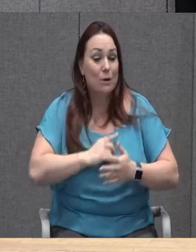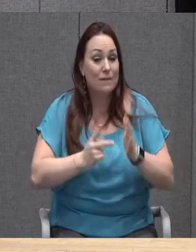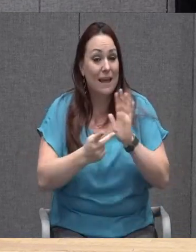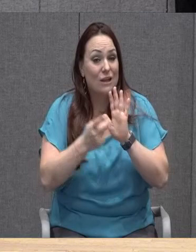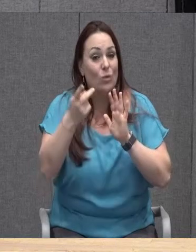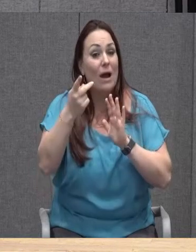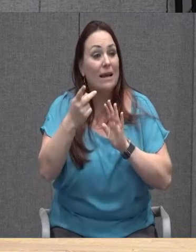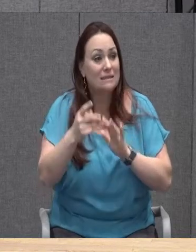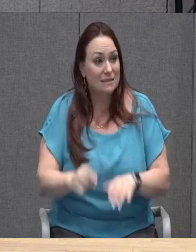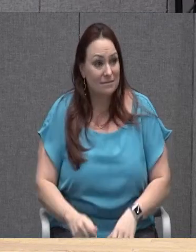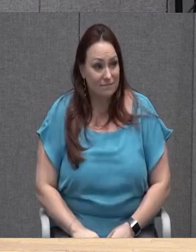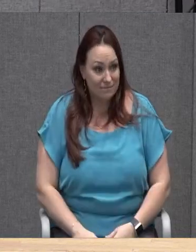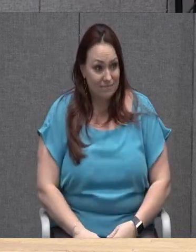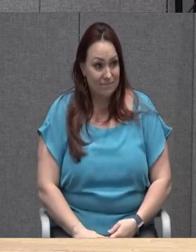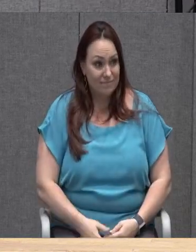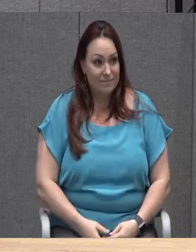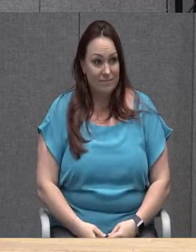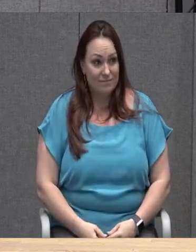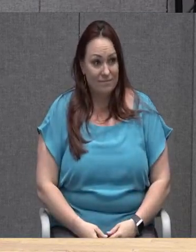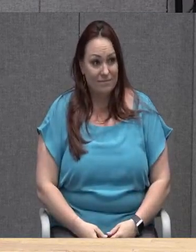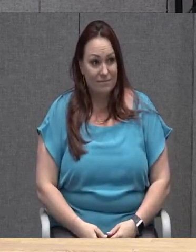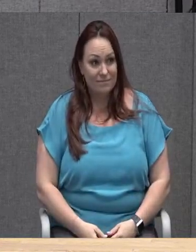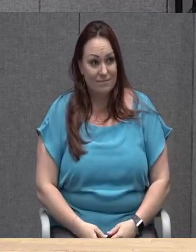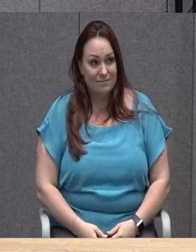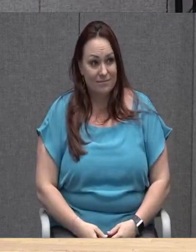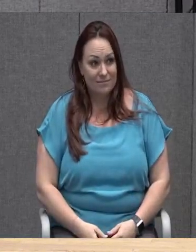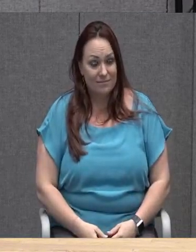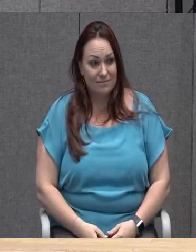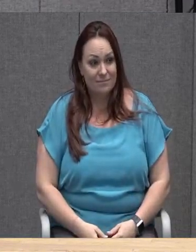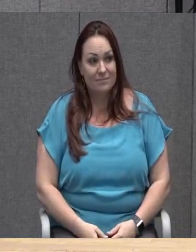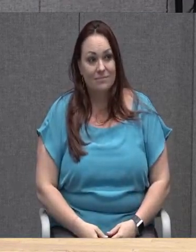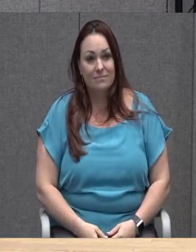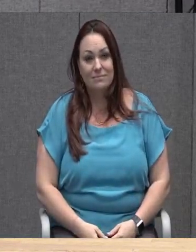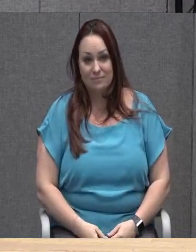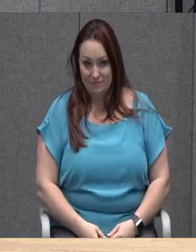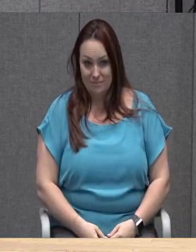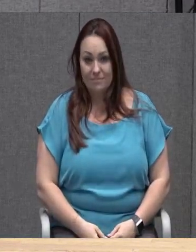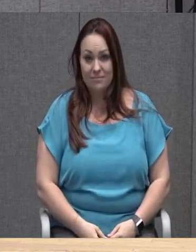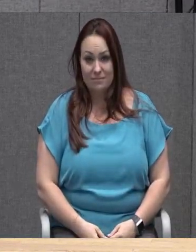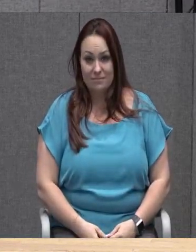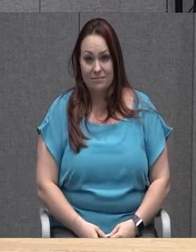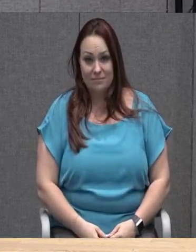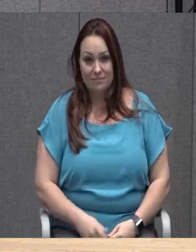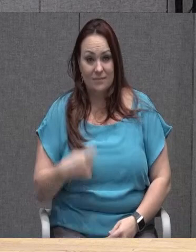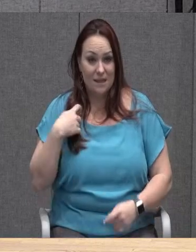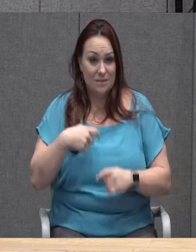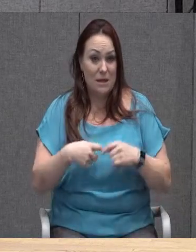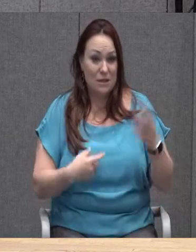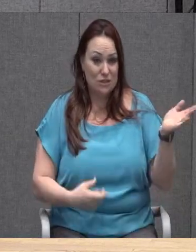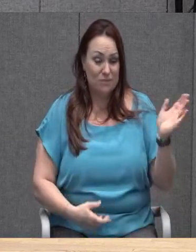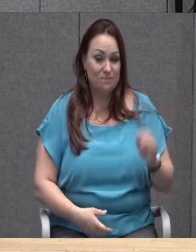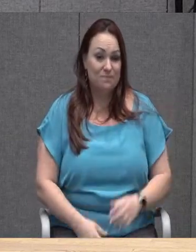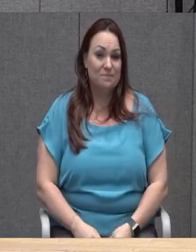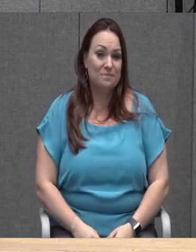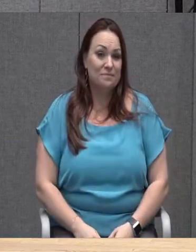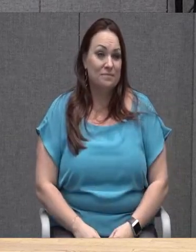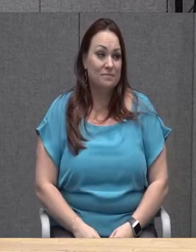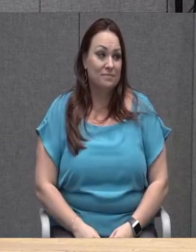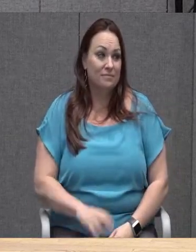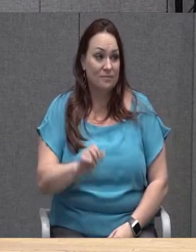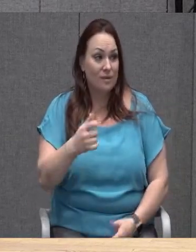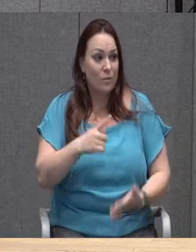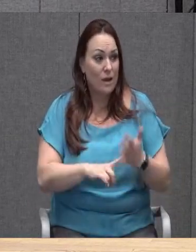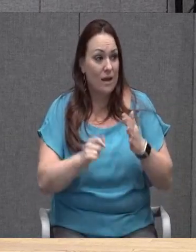Buena idea. Cantamos la canción Happy Birthday, 2 veces mientras que lavamos las manos. Anything else?